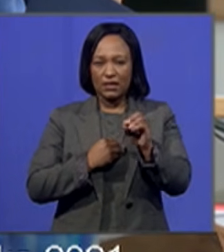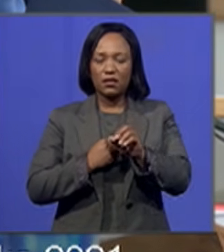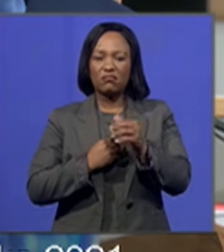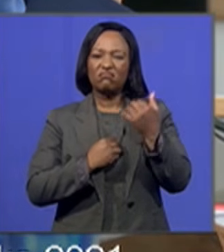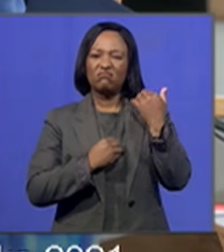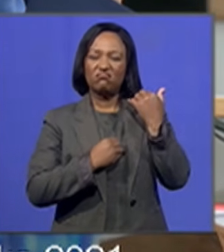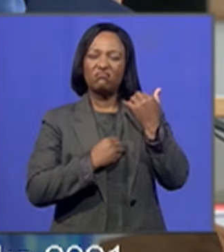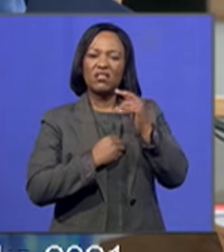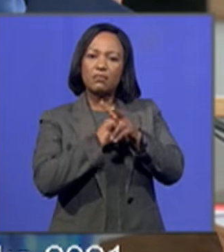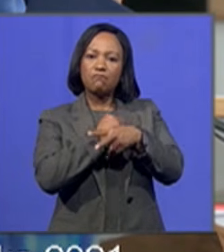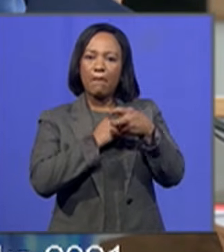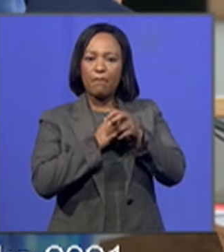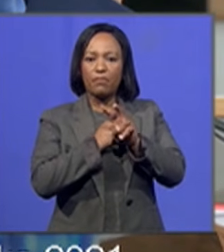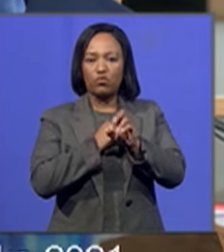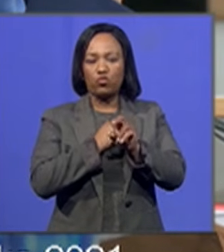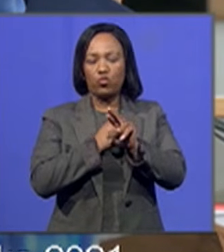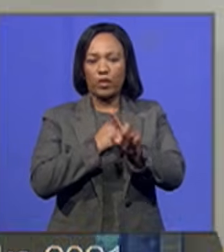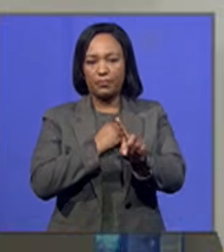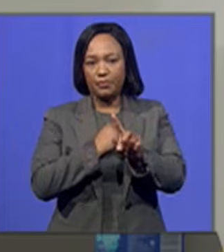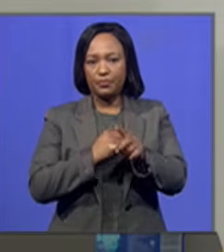diranta ka 2021.